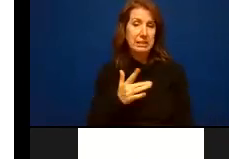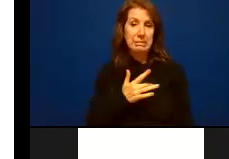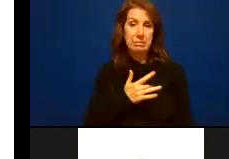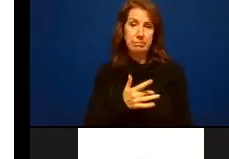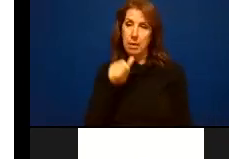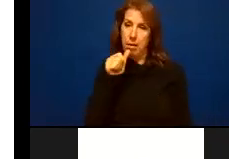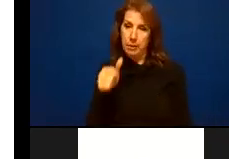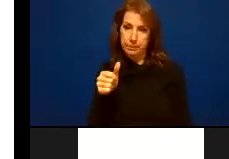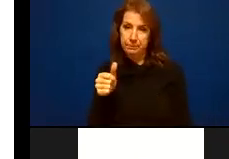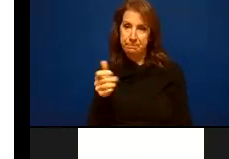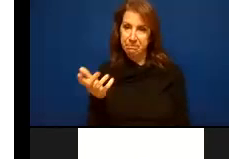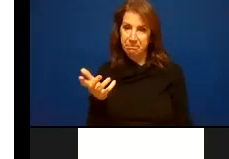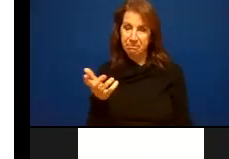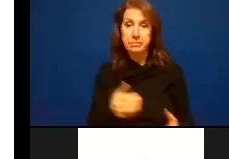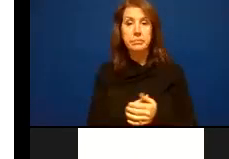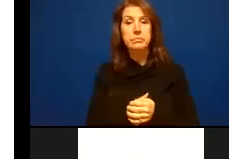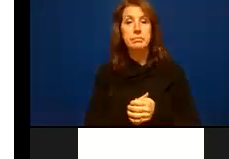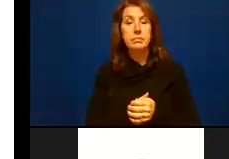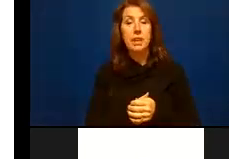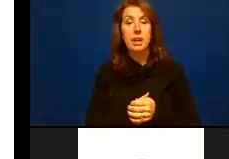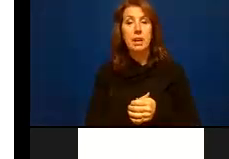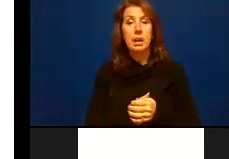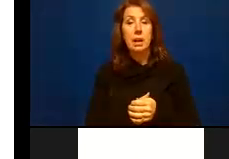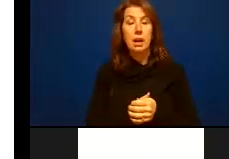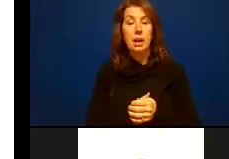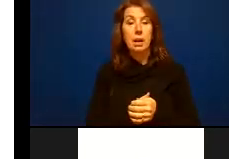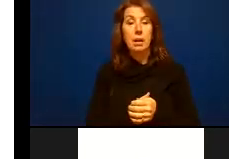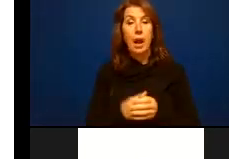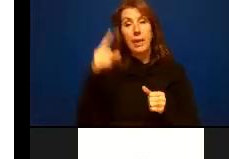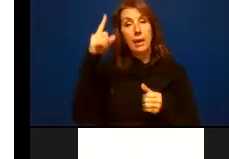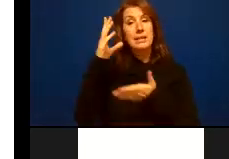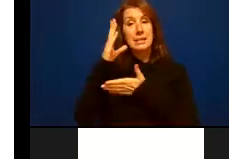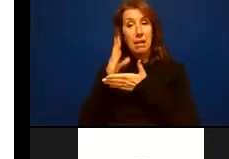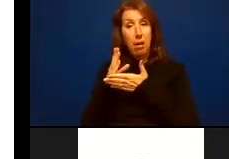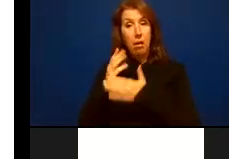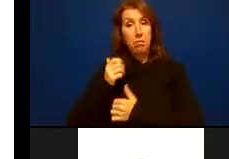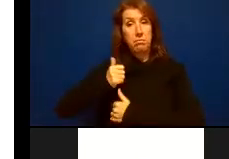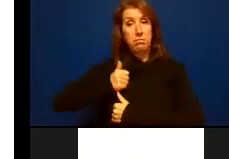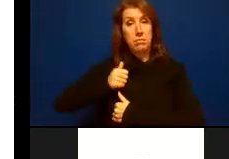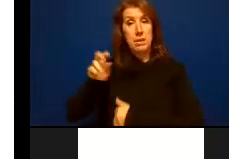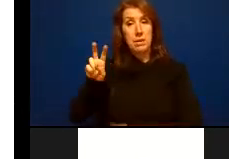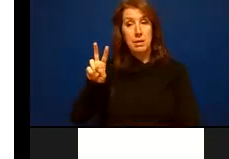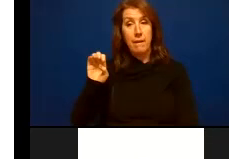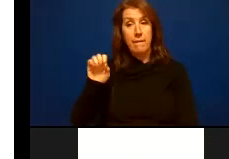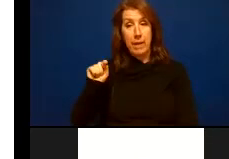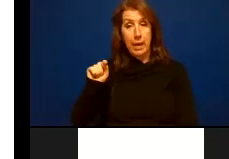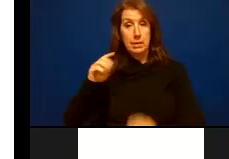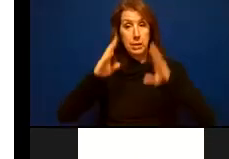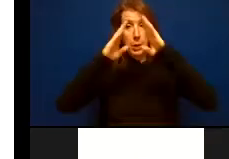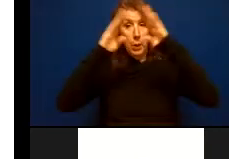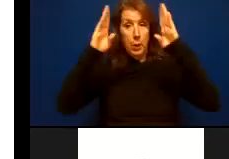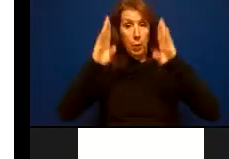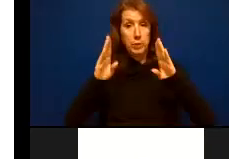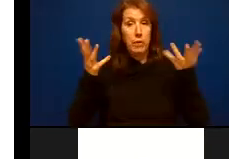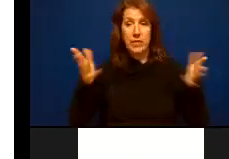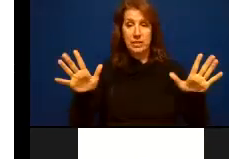don't. So I think that some of these veterans' homes have settled, and